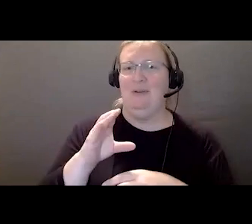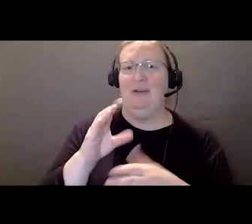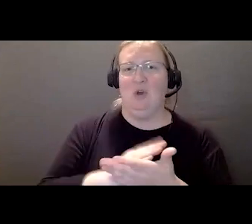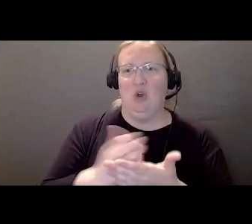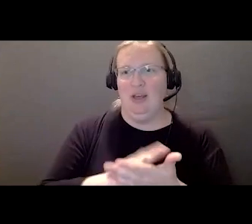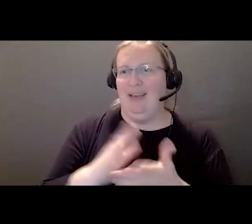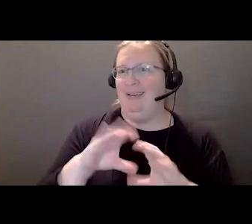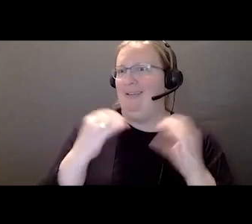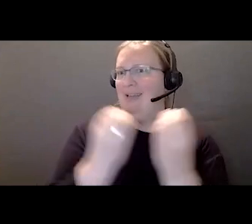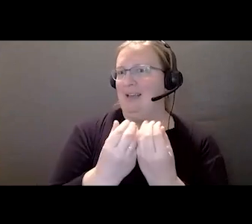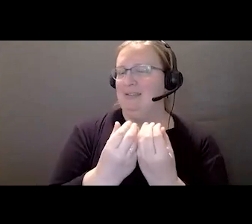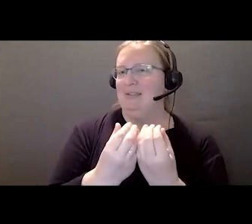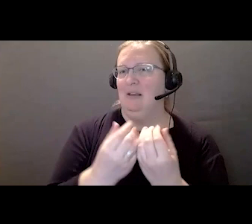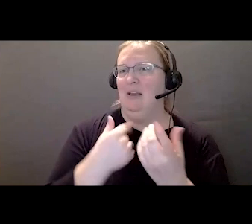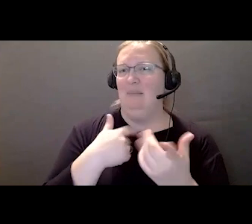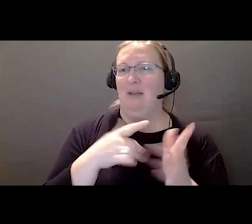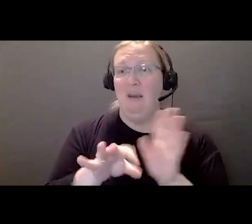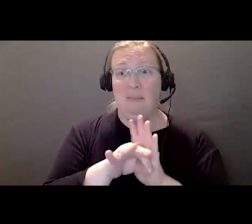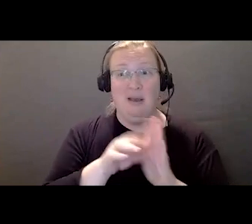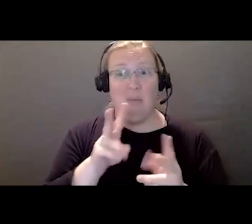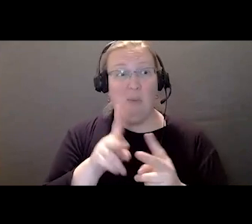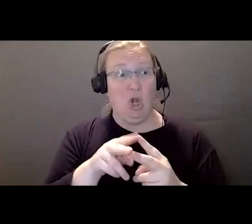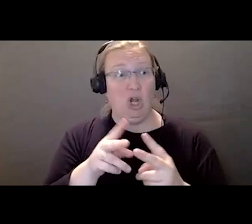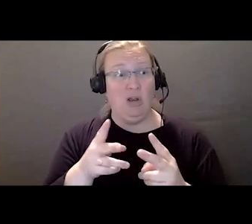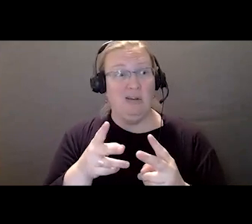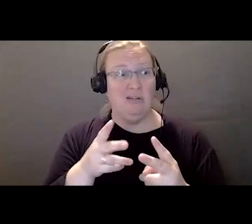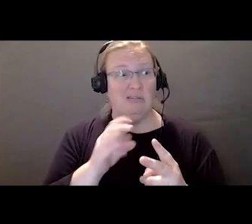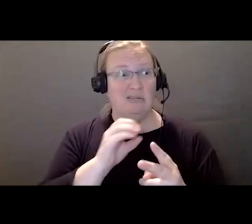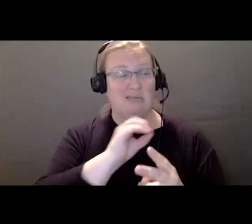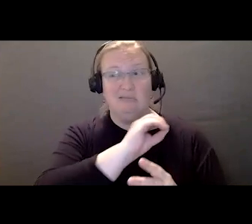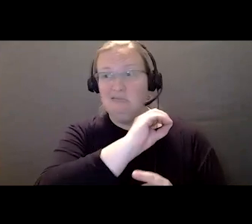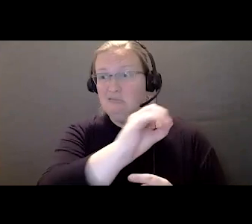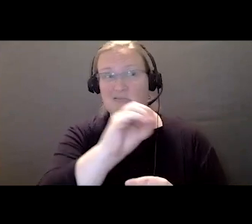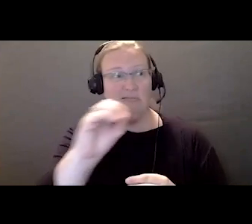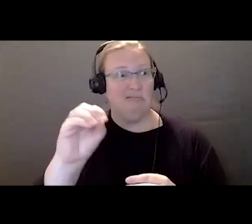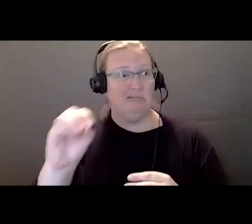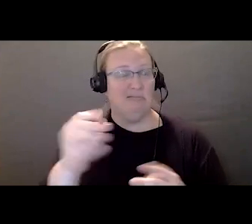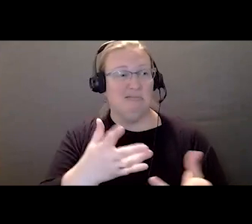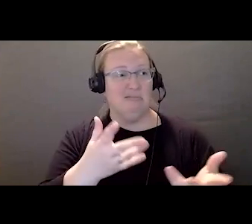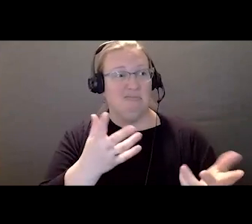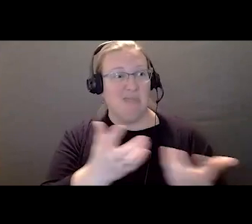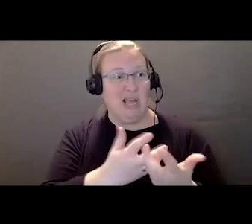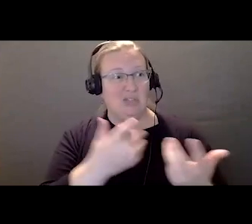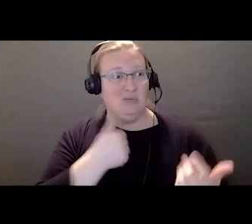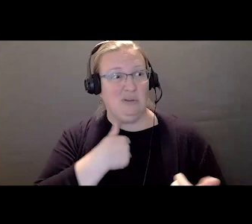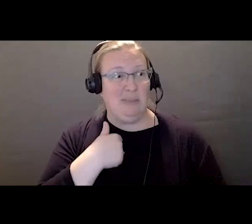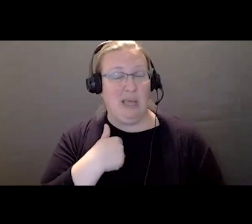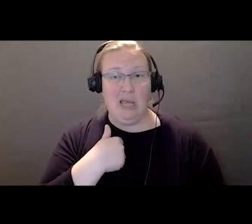No one wanted to partner up with me. At the end, there was me and this other